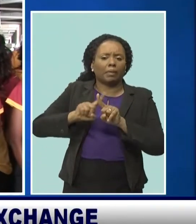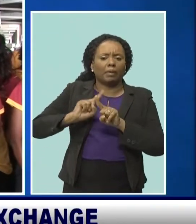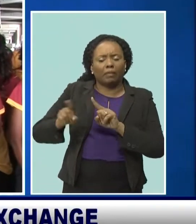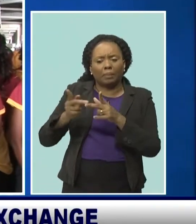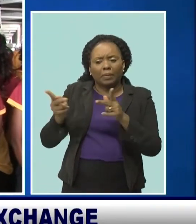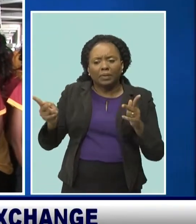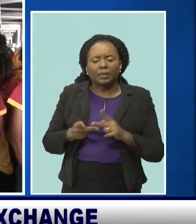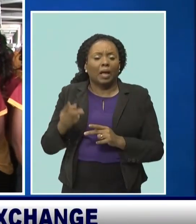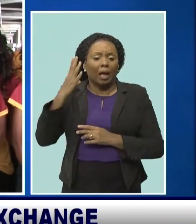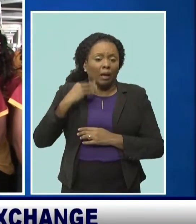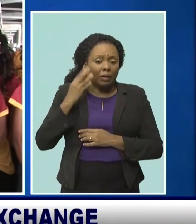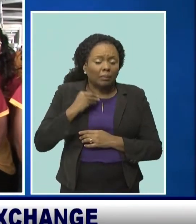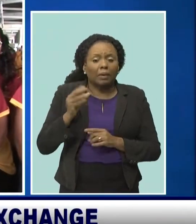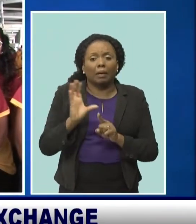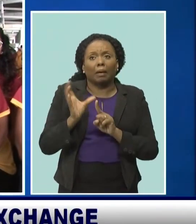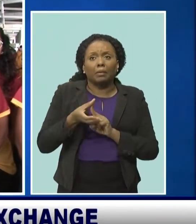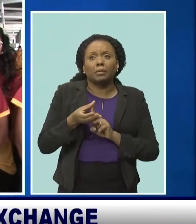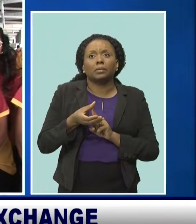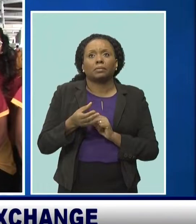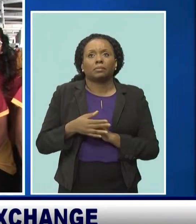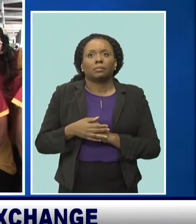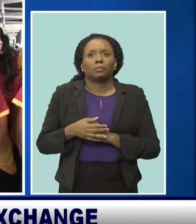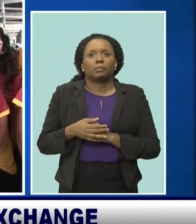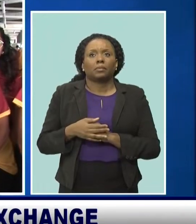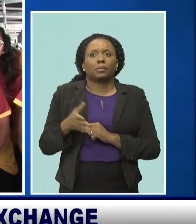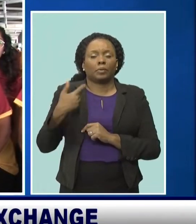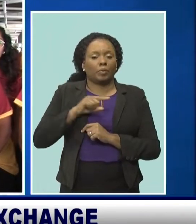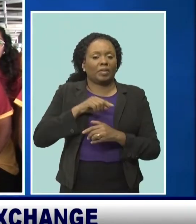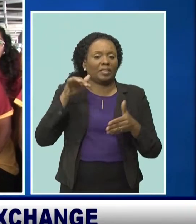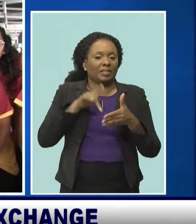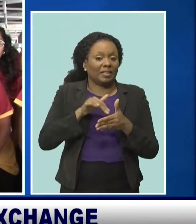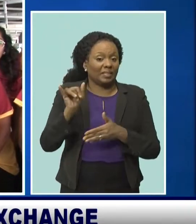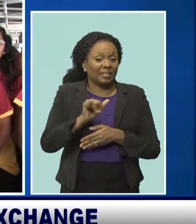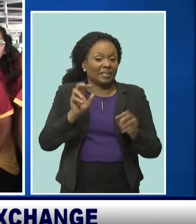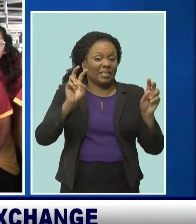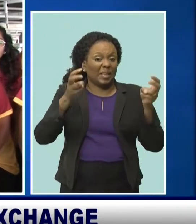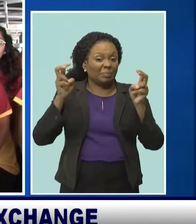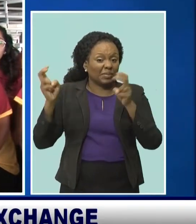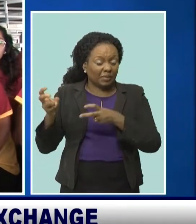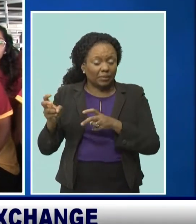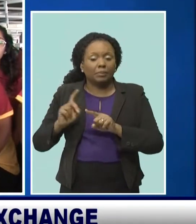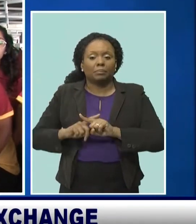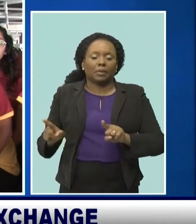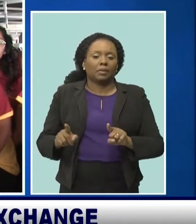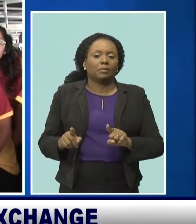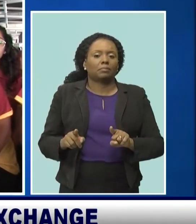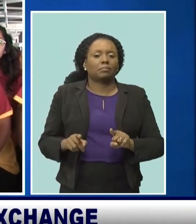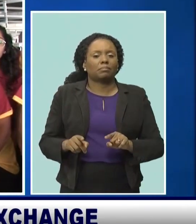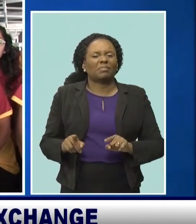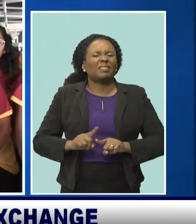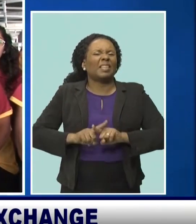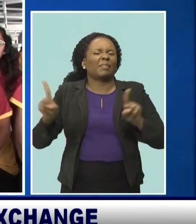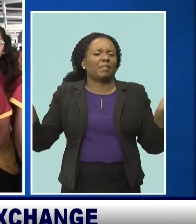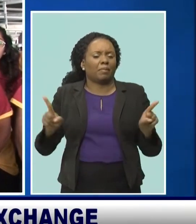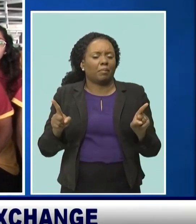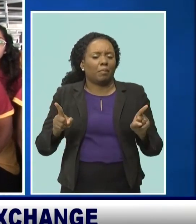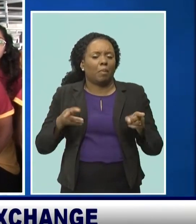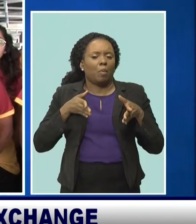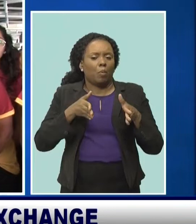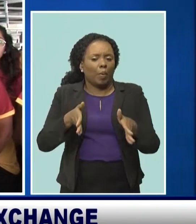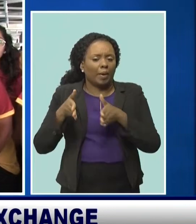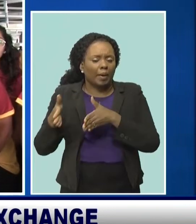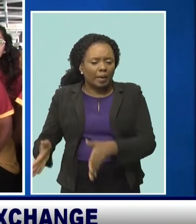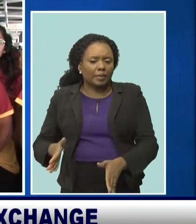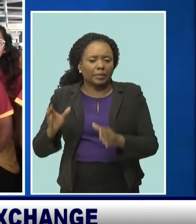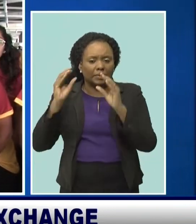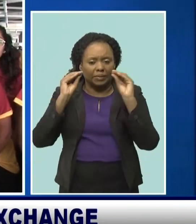the different culture, and even though we're studying the same subjects, we expect that there will be different approaches. So our teachers will have the opportunity to exchange